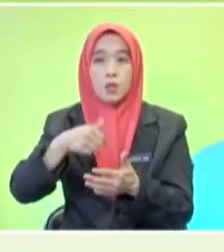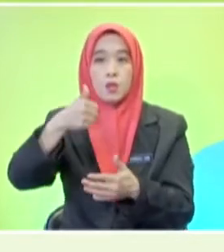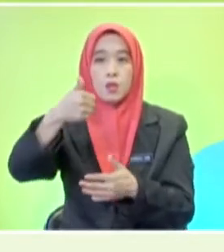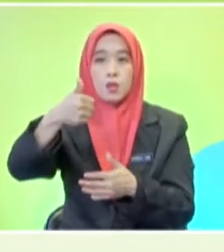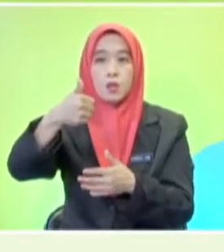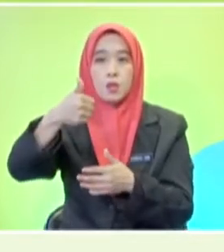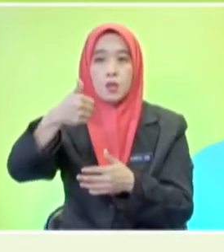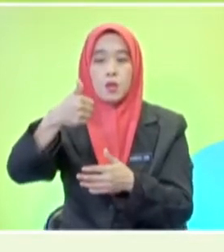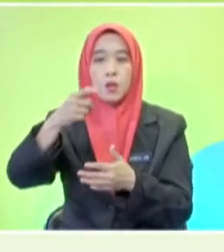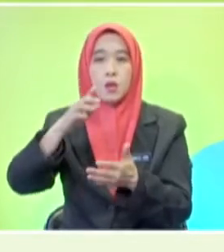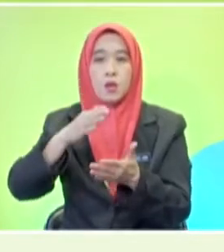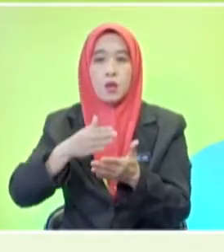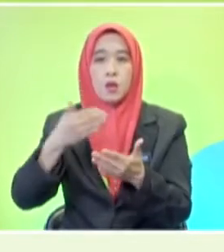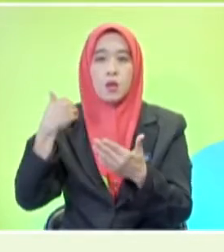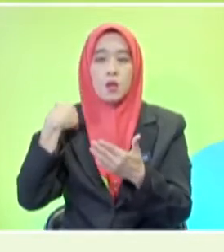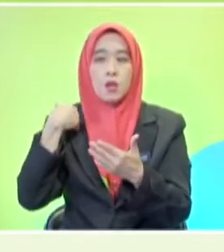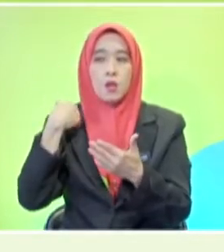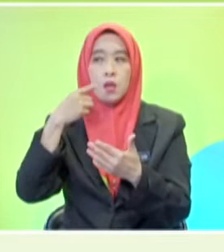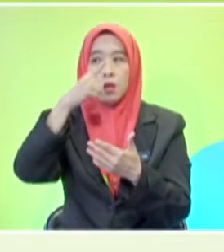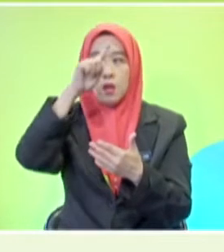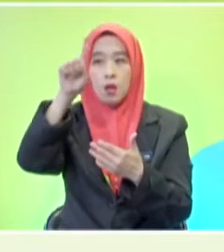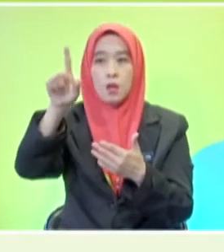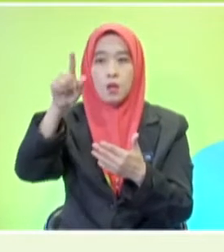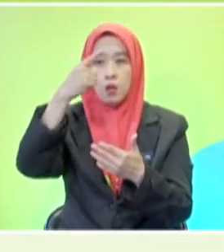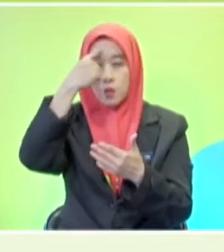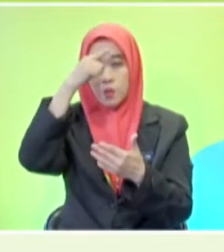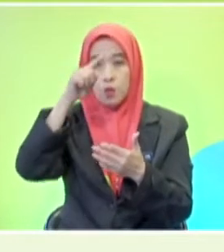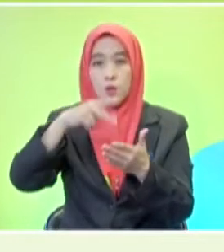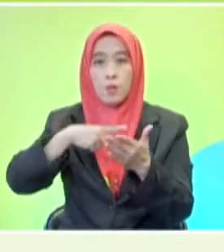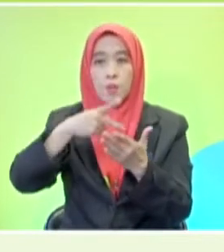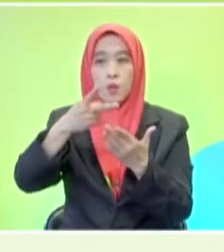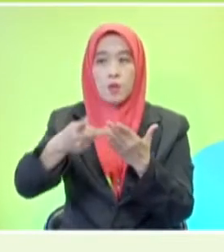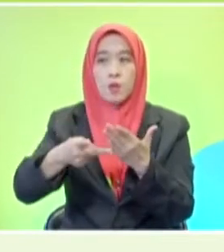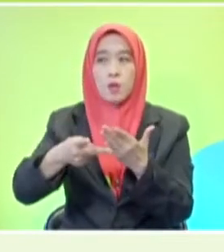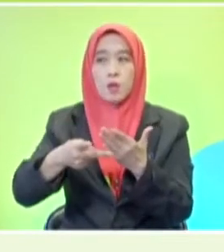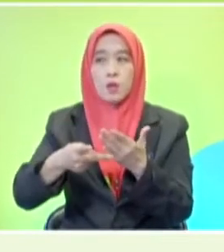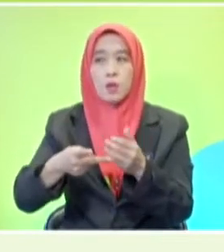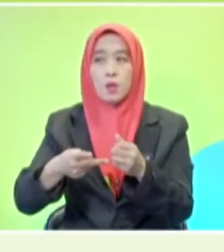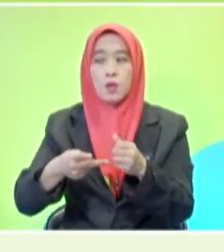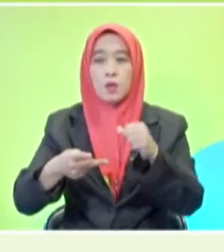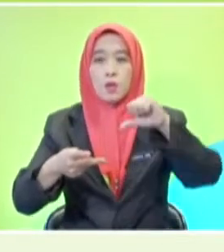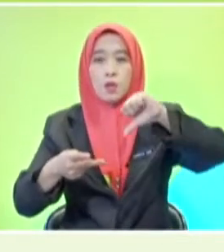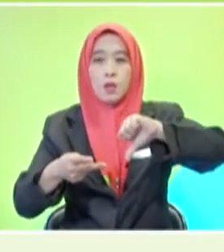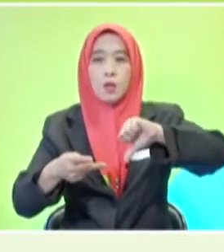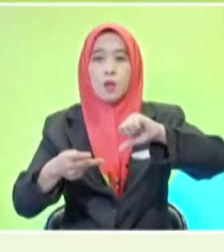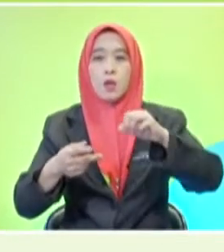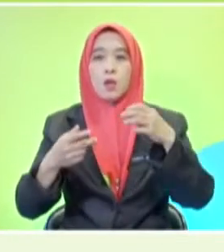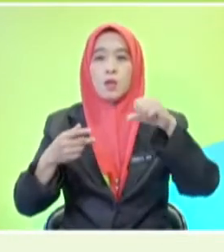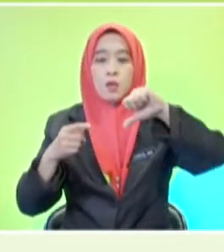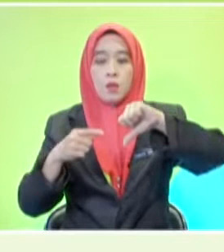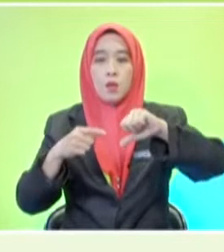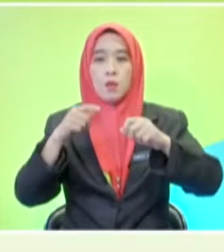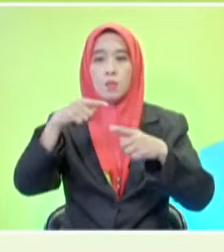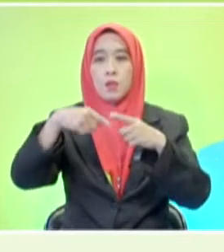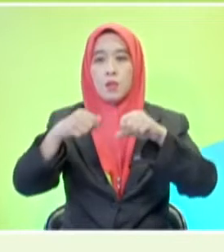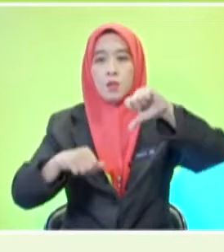of the organisms benefit from it. It is also called the parasite, and then the other one will be thumbs down. Thumbs